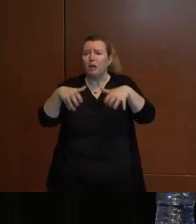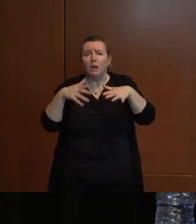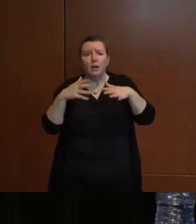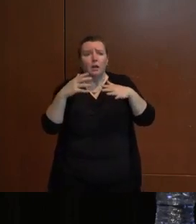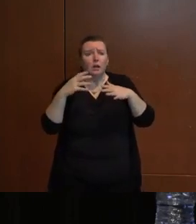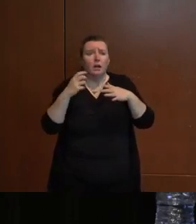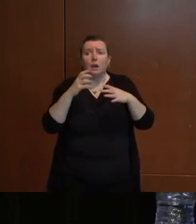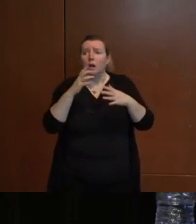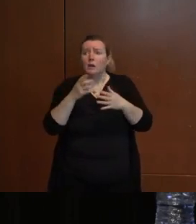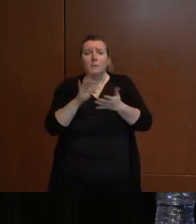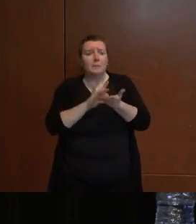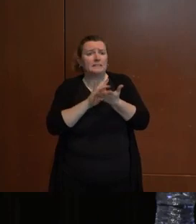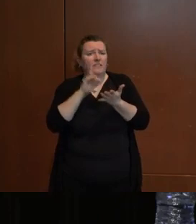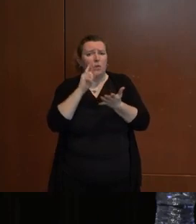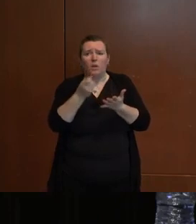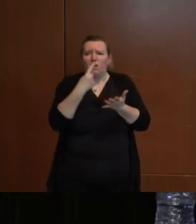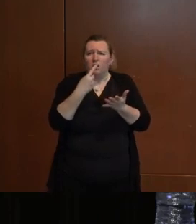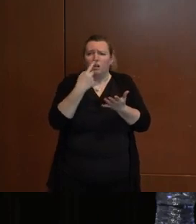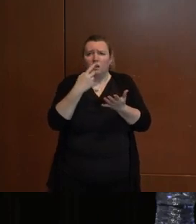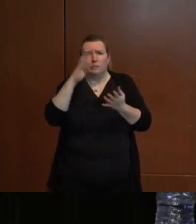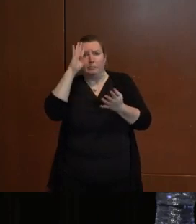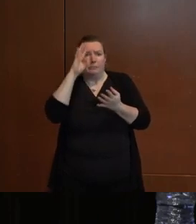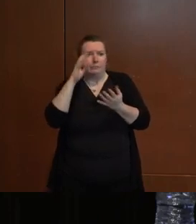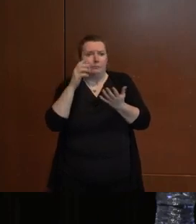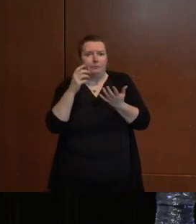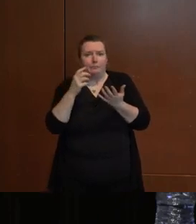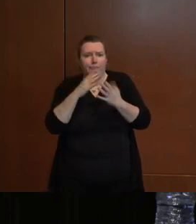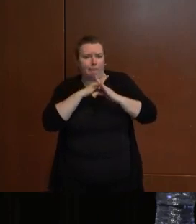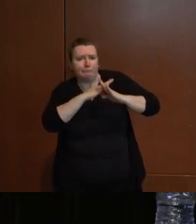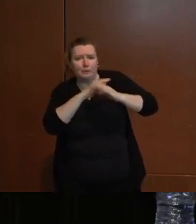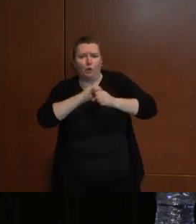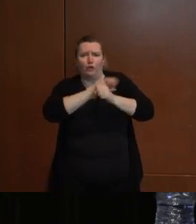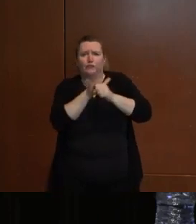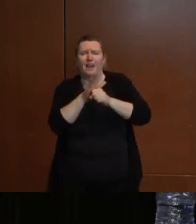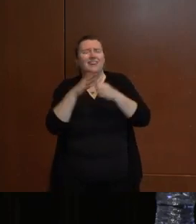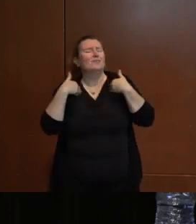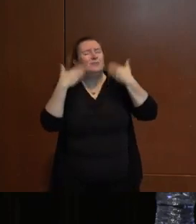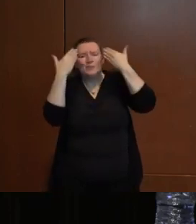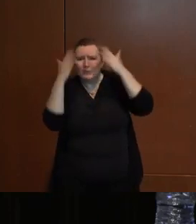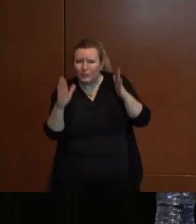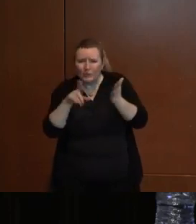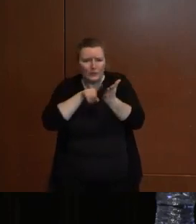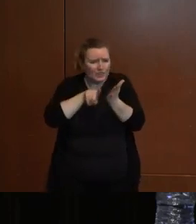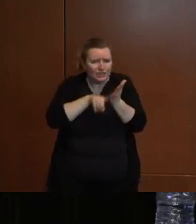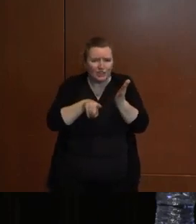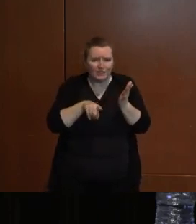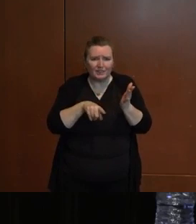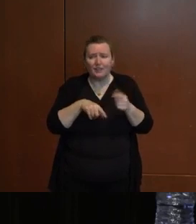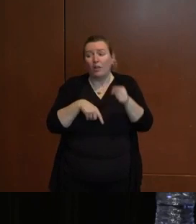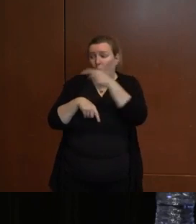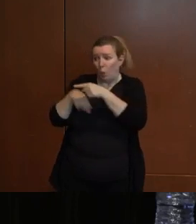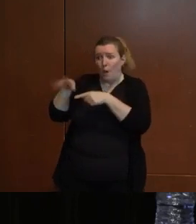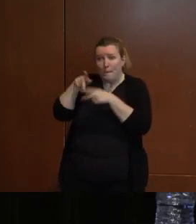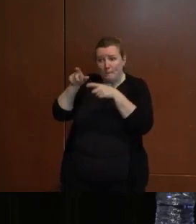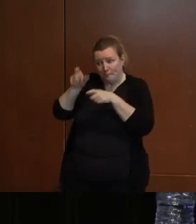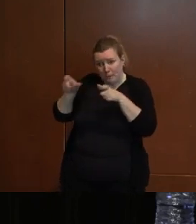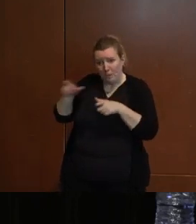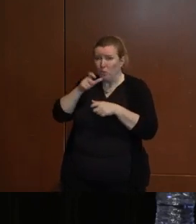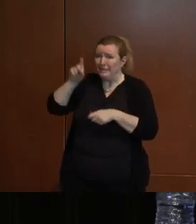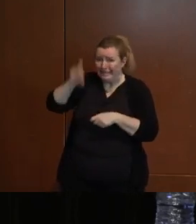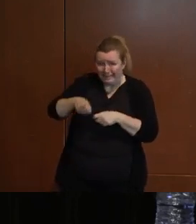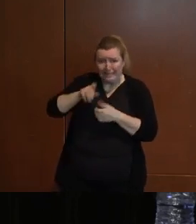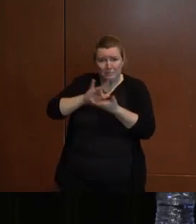know it will work for, meaning used for other things, as well as the potential in sicker populations where it's still being seen